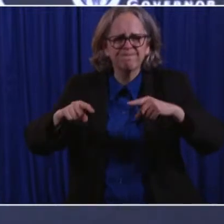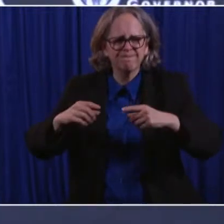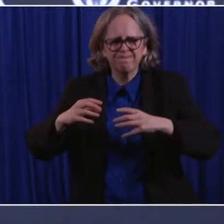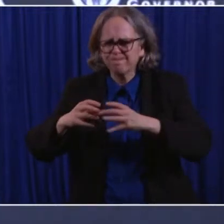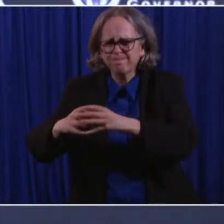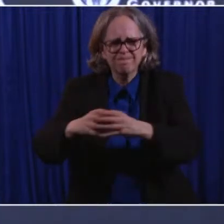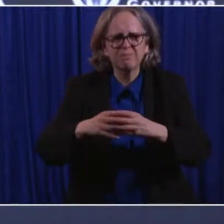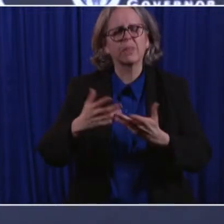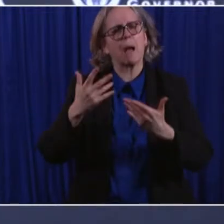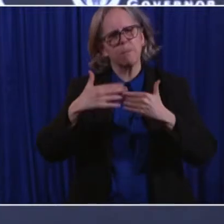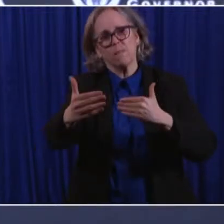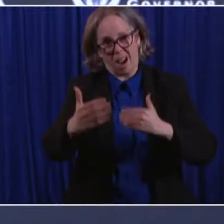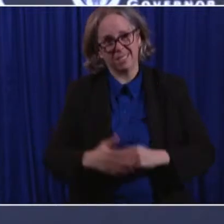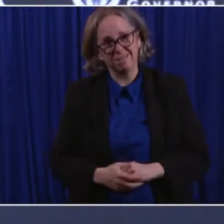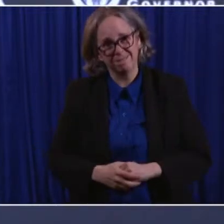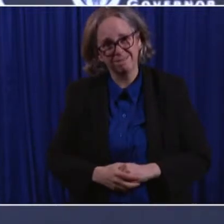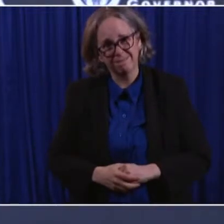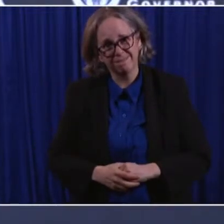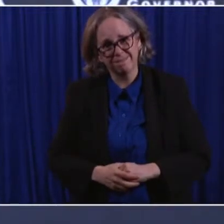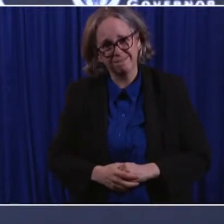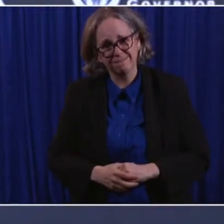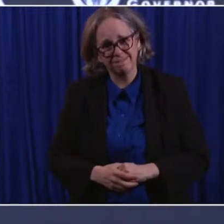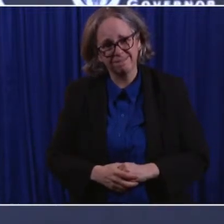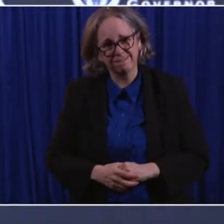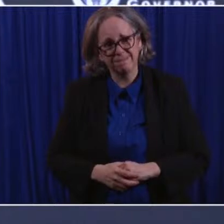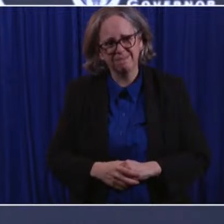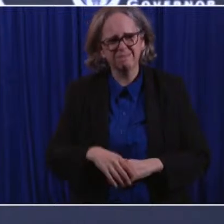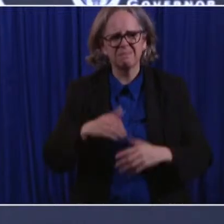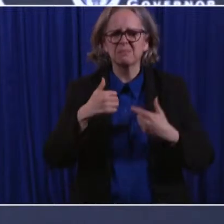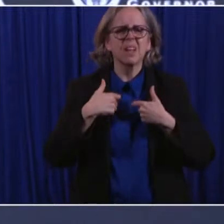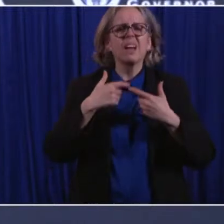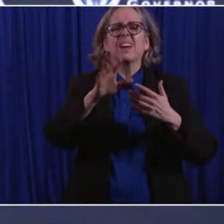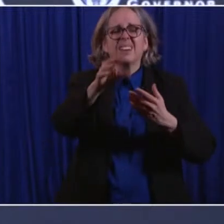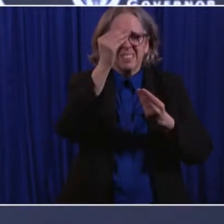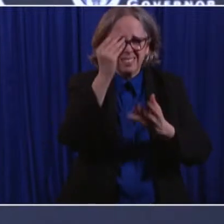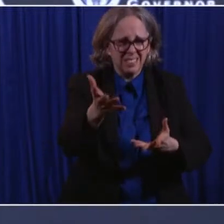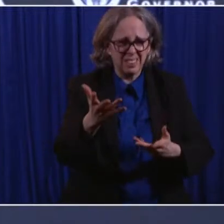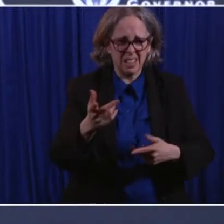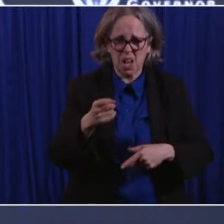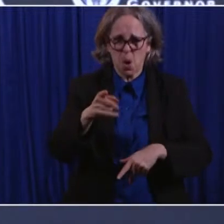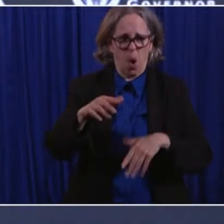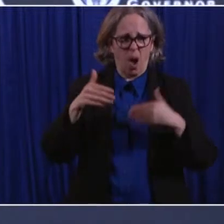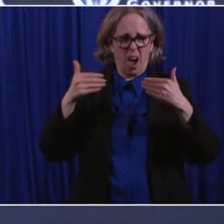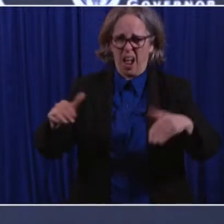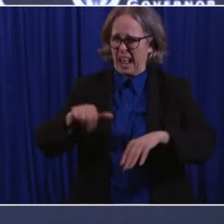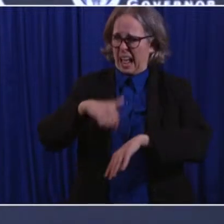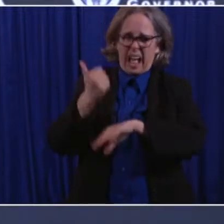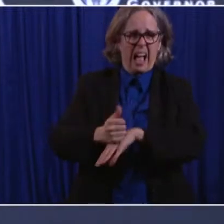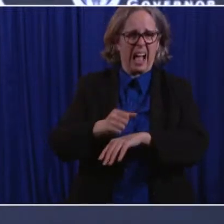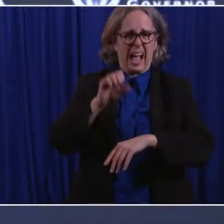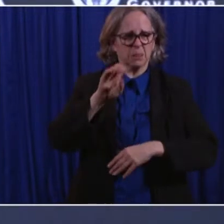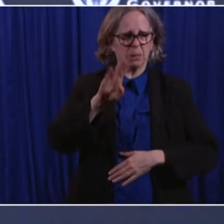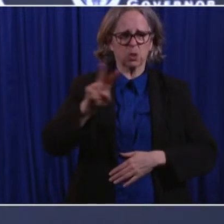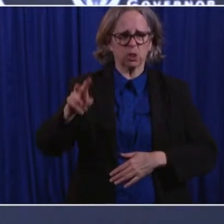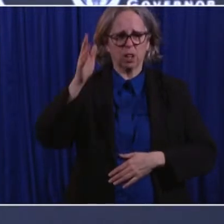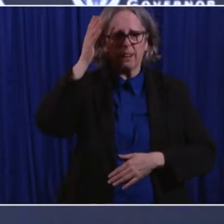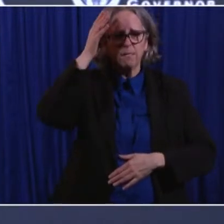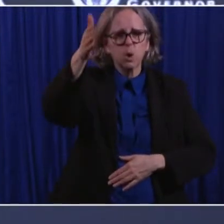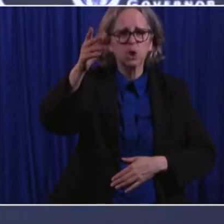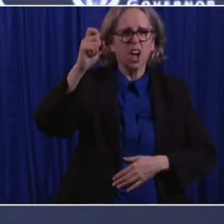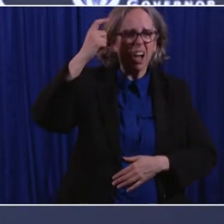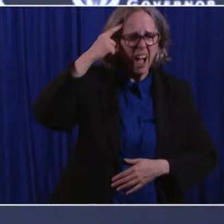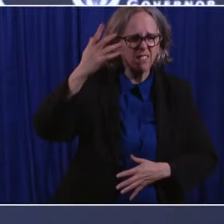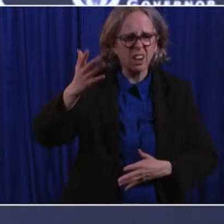Let's move forward. But let's don't have a future governor or future health departments or citizens, most